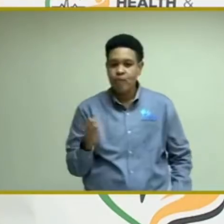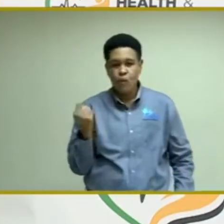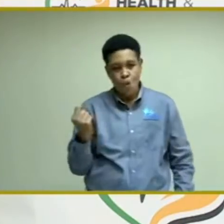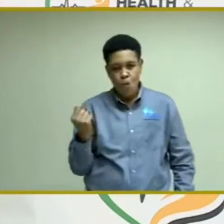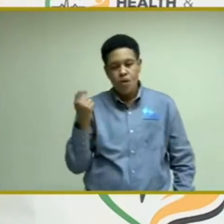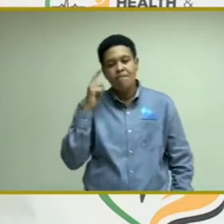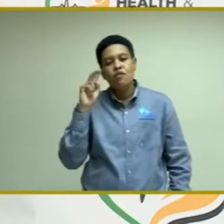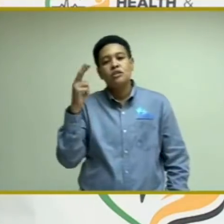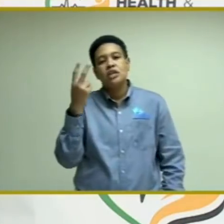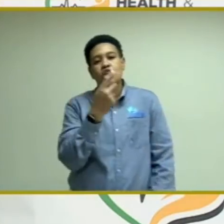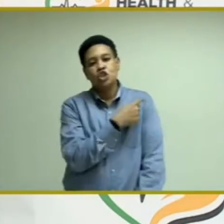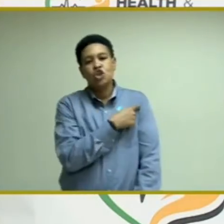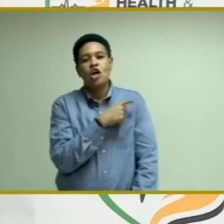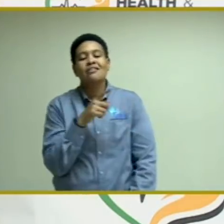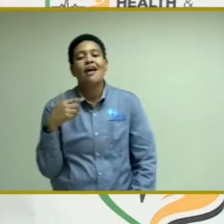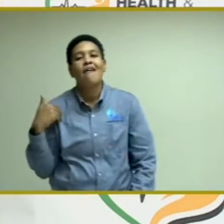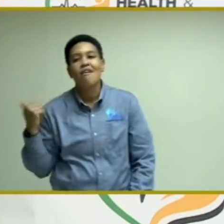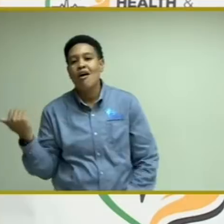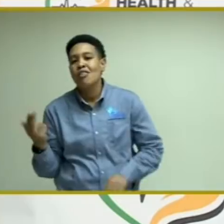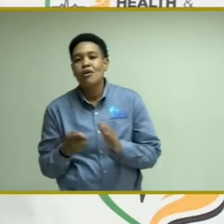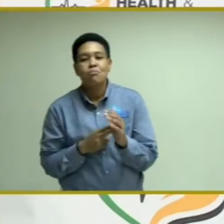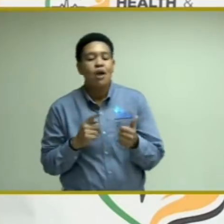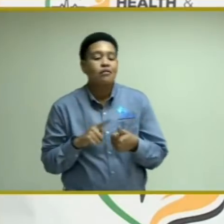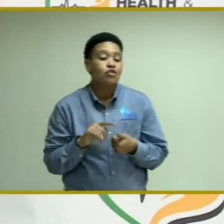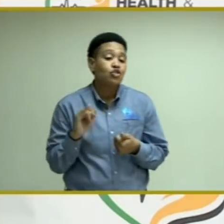I mean, there are others out there, Johnson & Johnson,